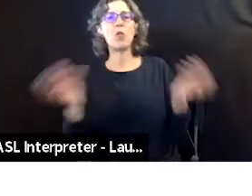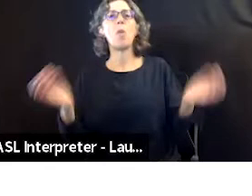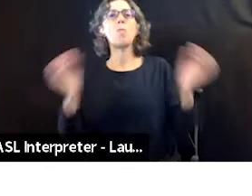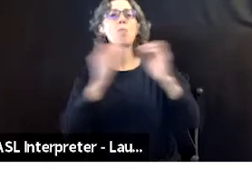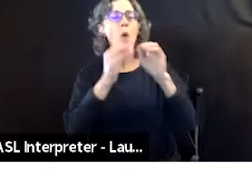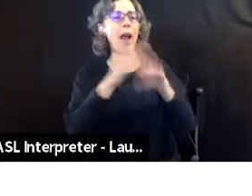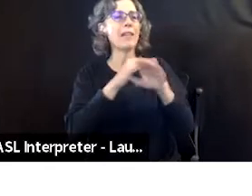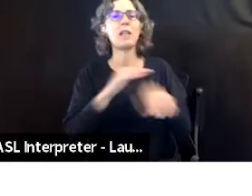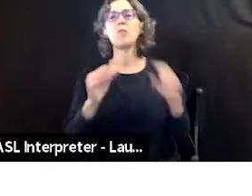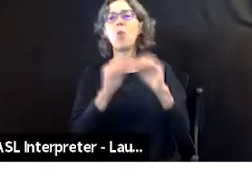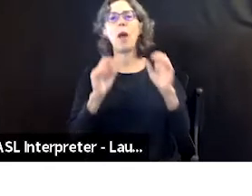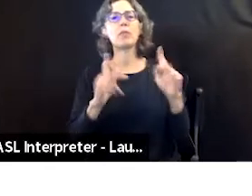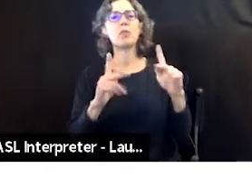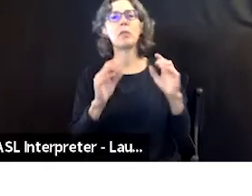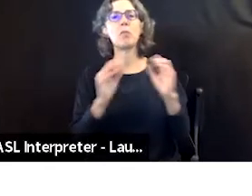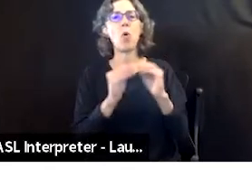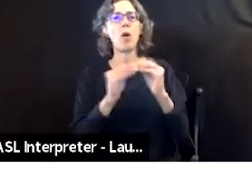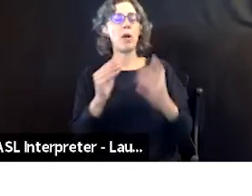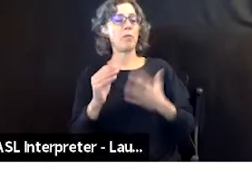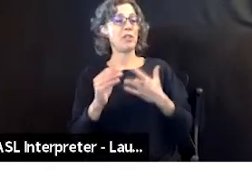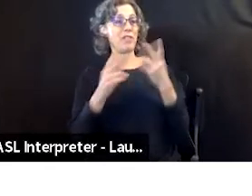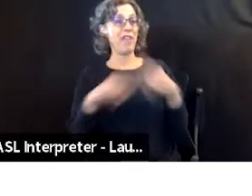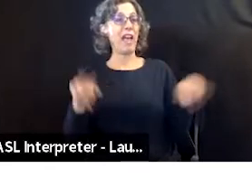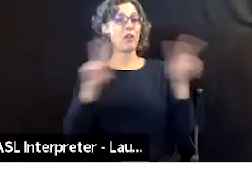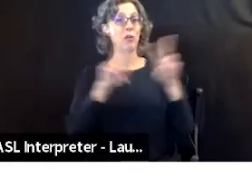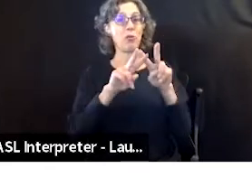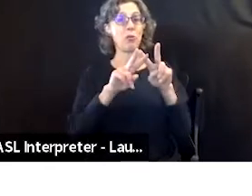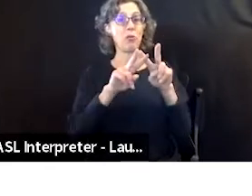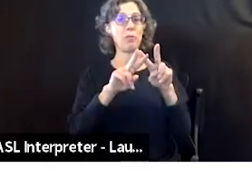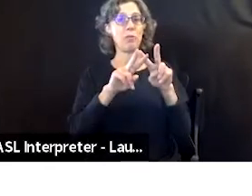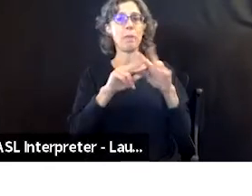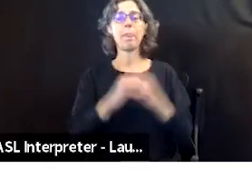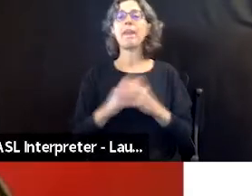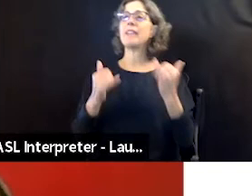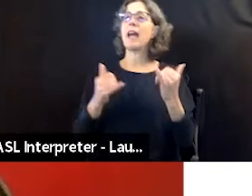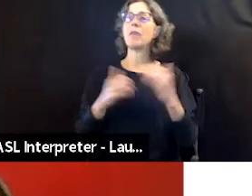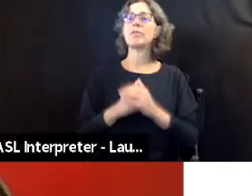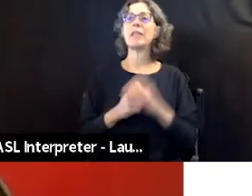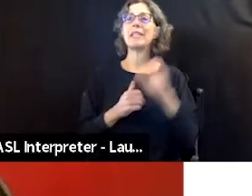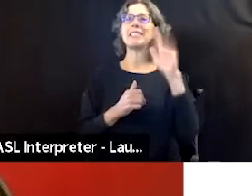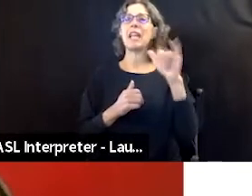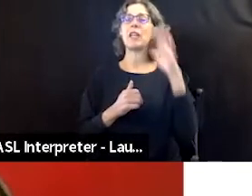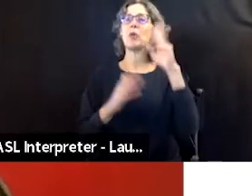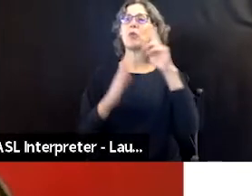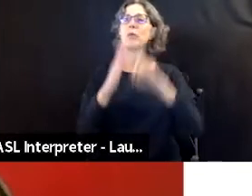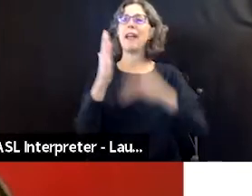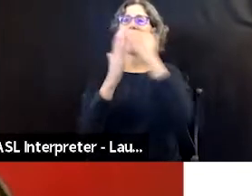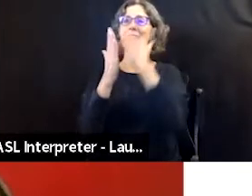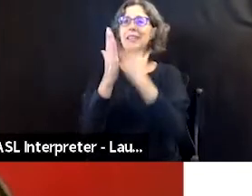worth. Now I'm going to pass it to Sally, who is going to read you a list of examples of ableism.